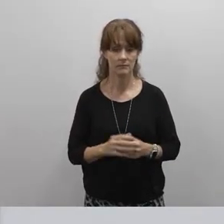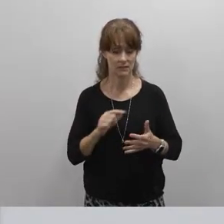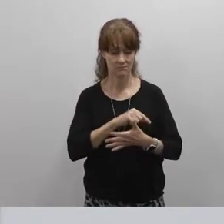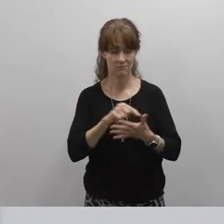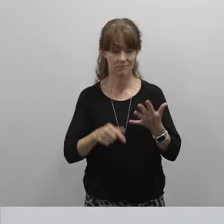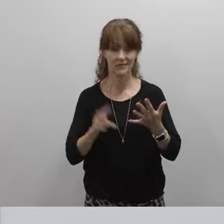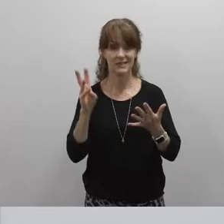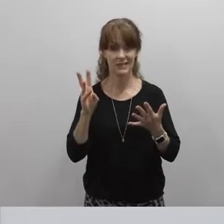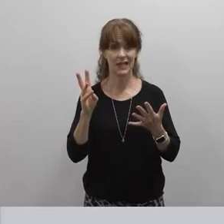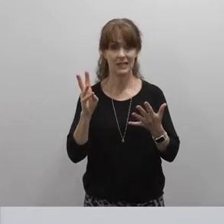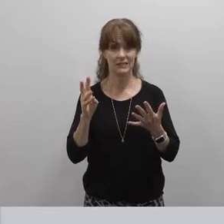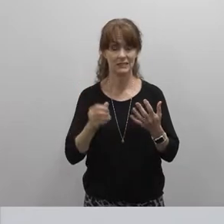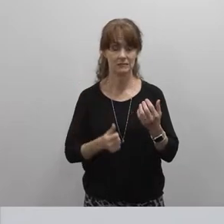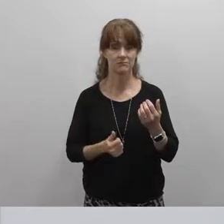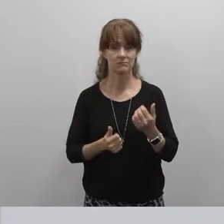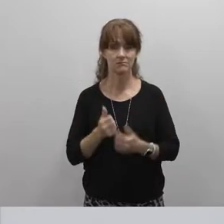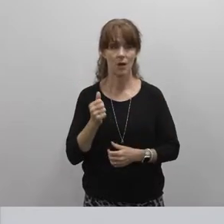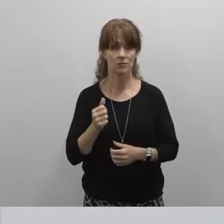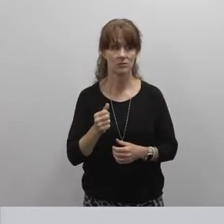heard most predominantly.